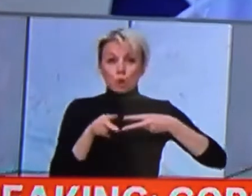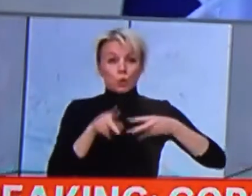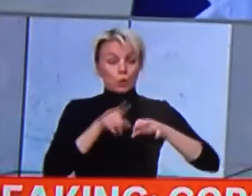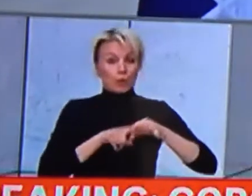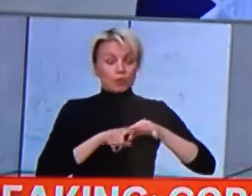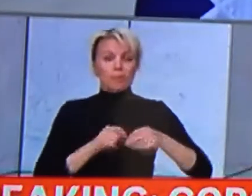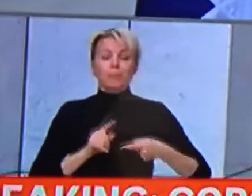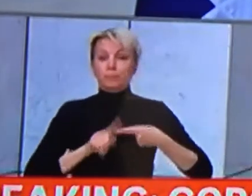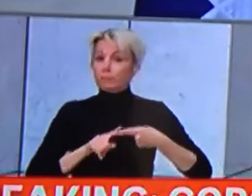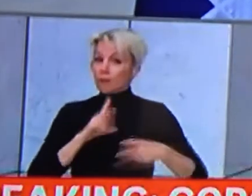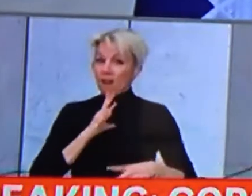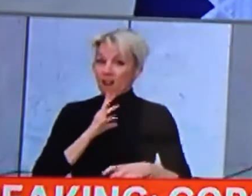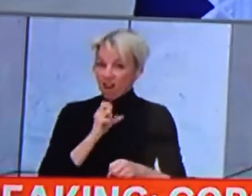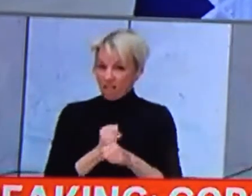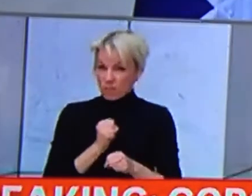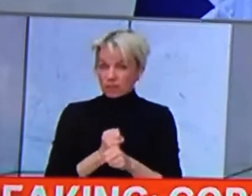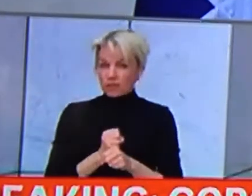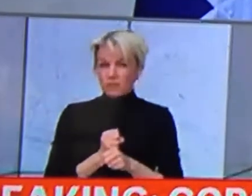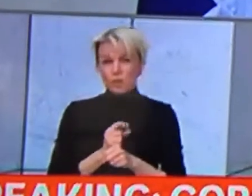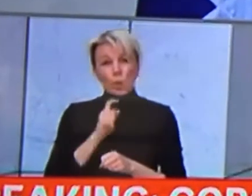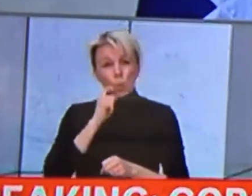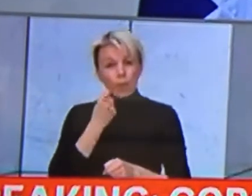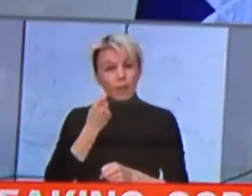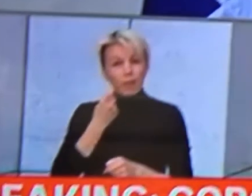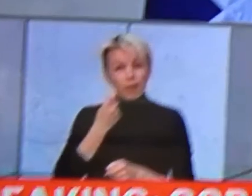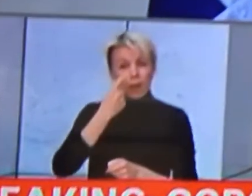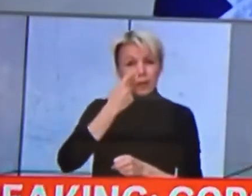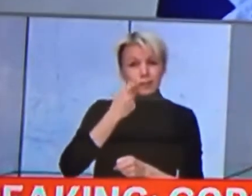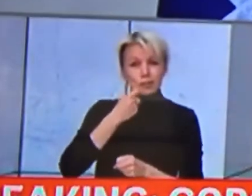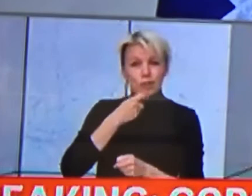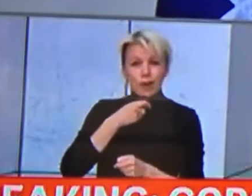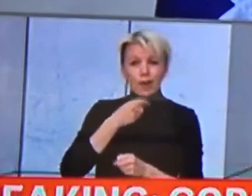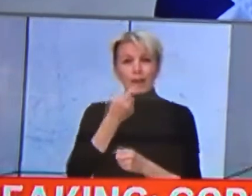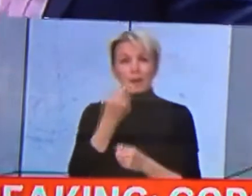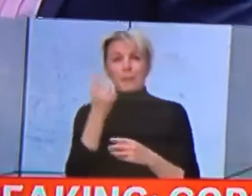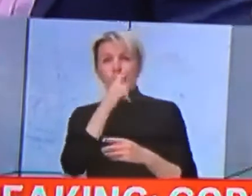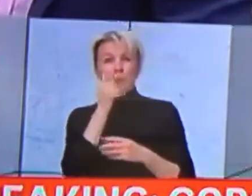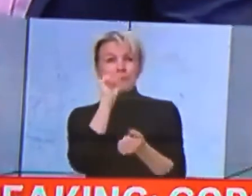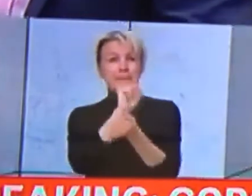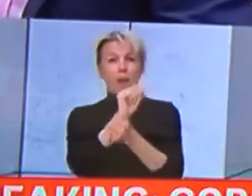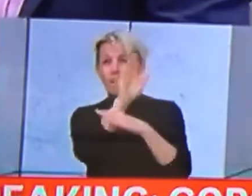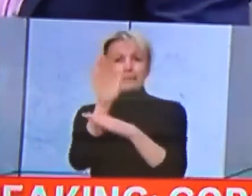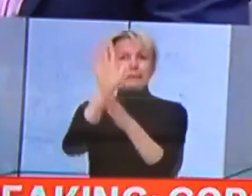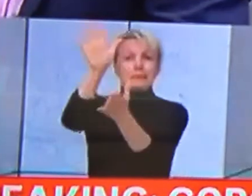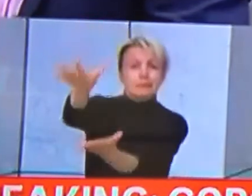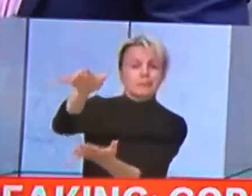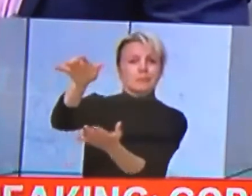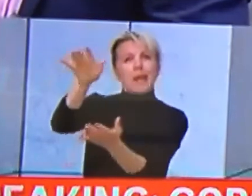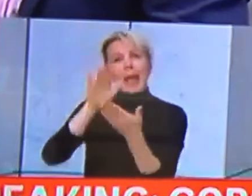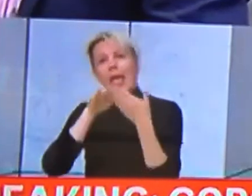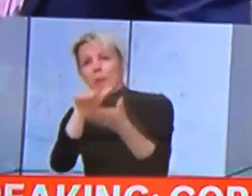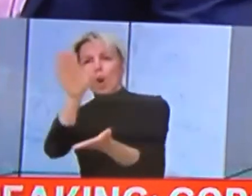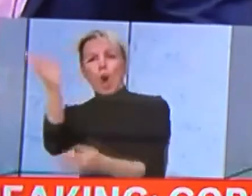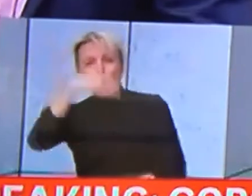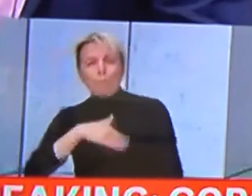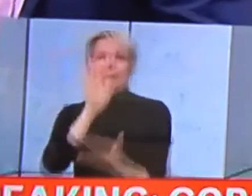at any stage repatriating the 10 or 20,000 Australians still stranded overseas? And secondly, have you had a conversation with Gladys